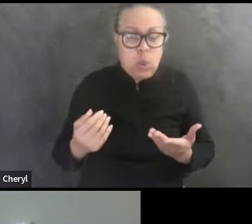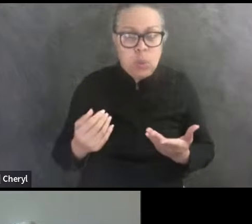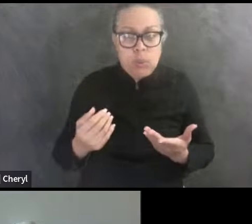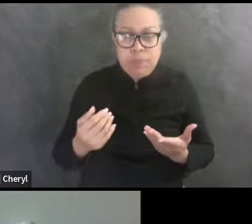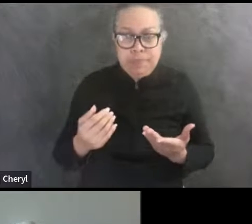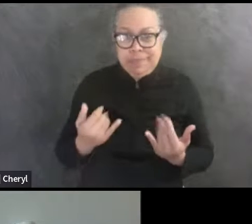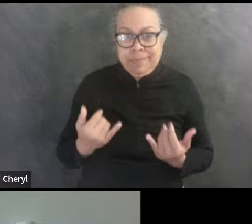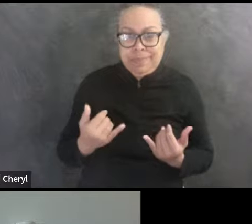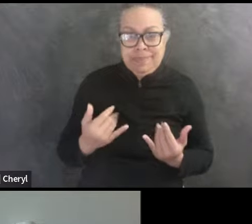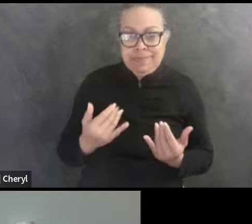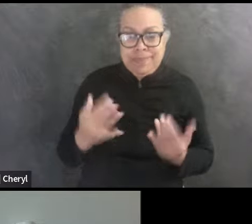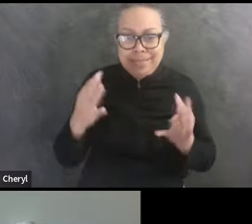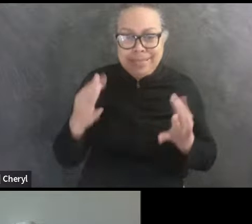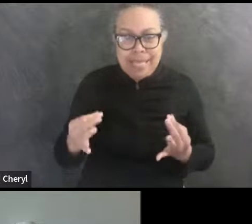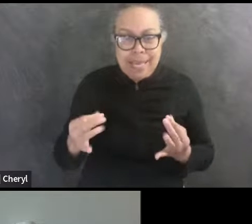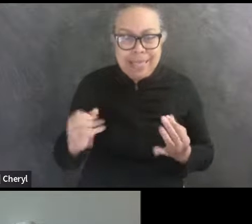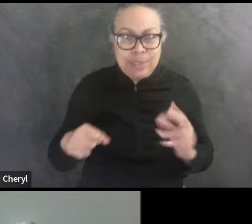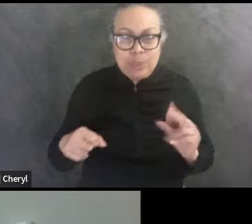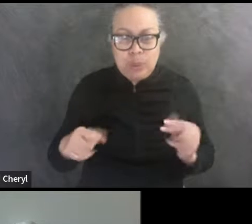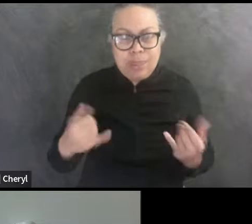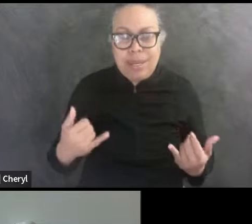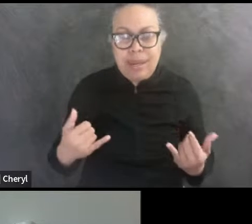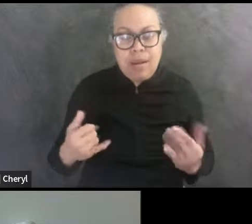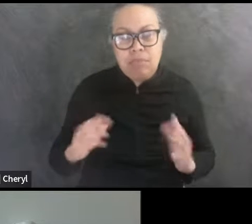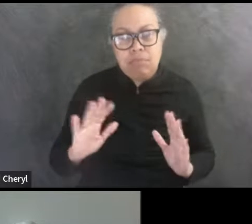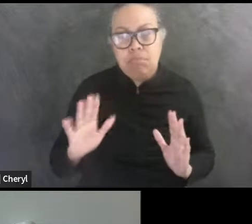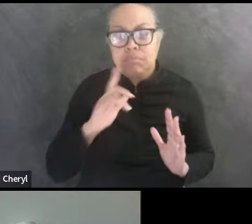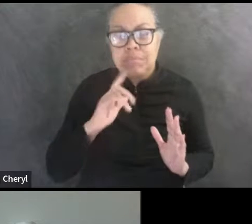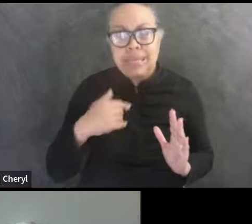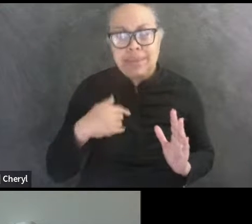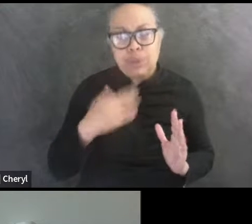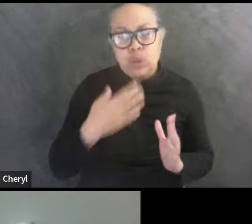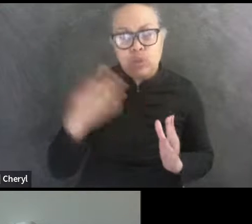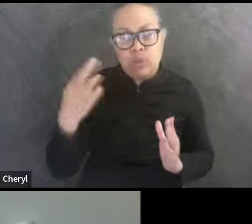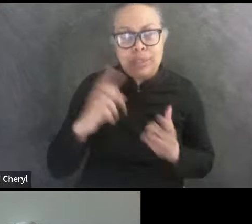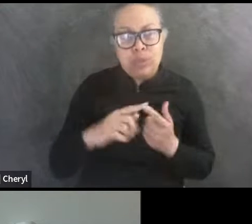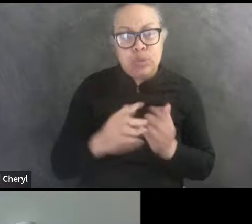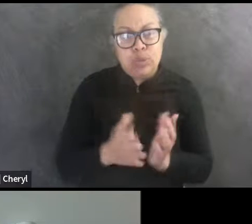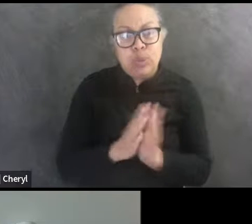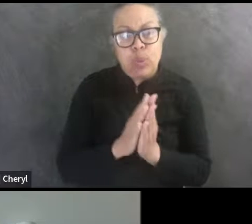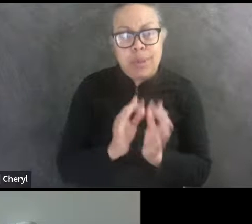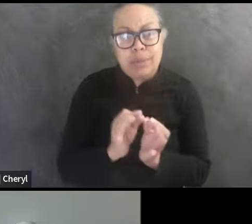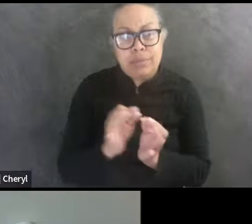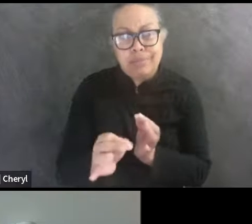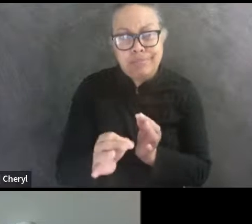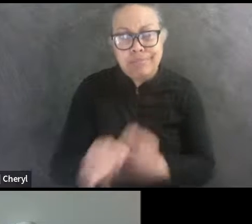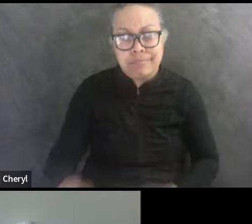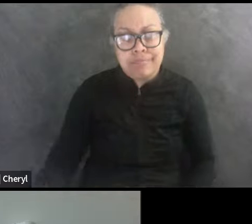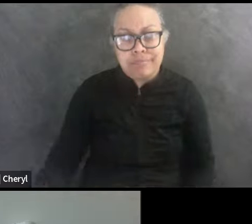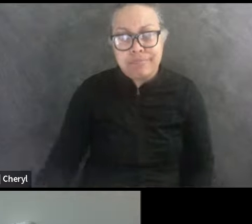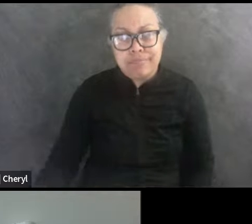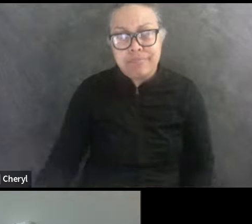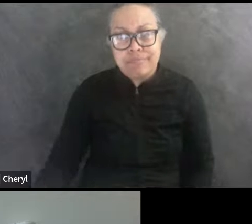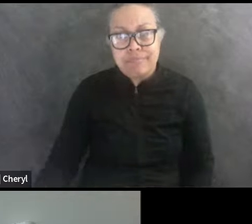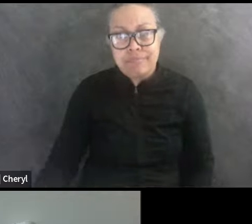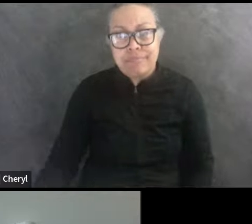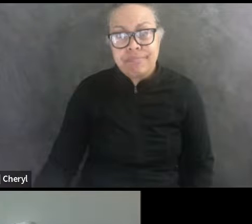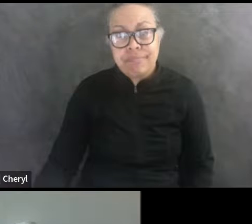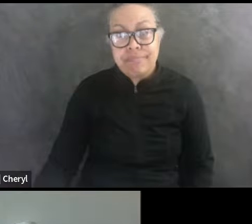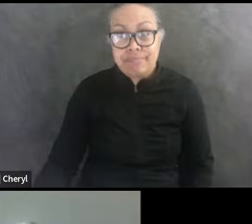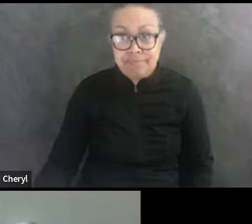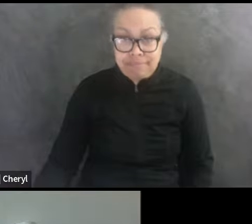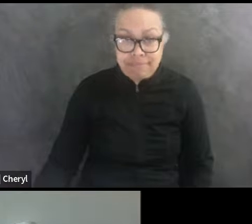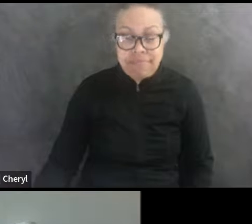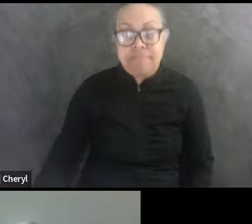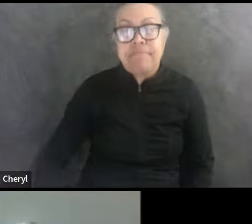anytime in the near future. I mean, I think we've got solid grounds for an extension here. Yeah. Okay. So, Commissioner, I will